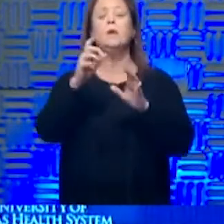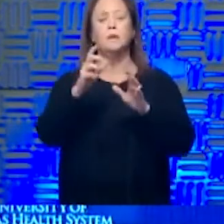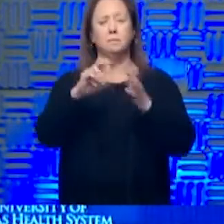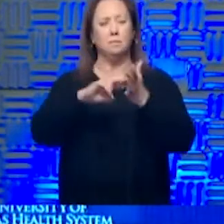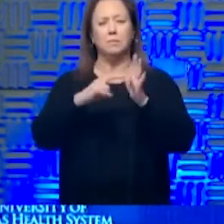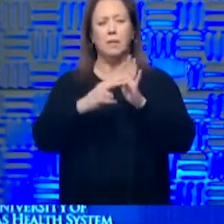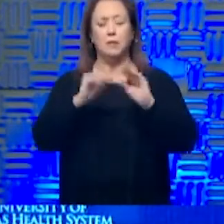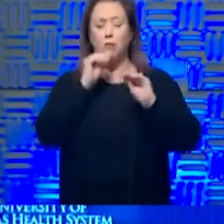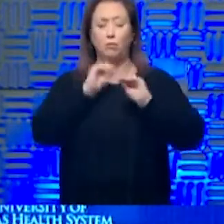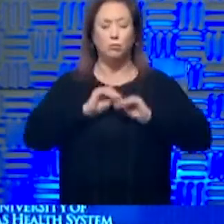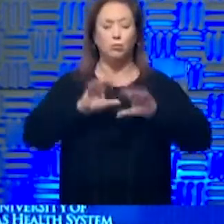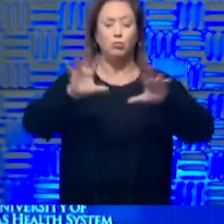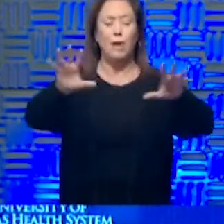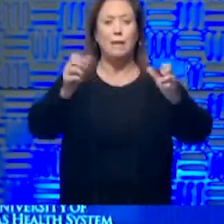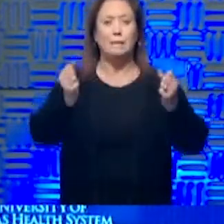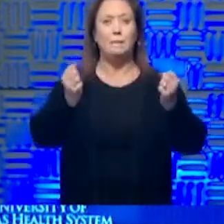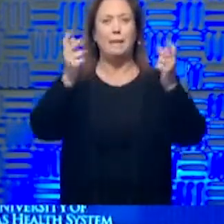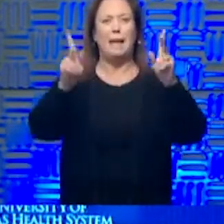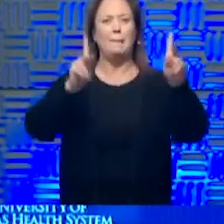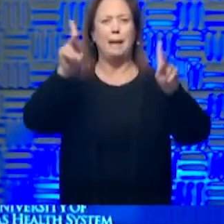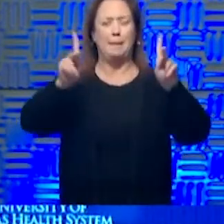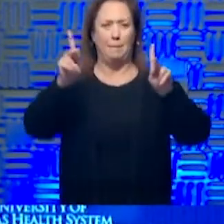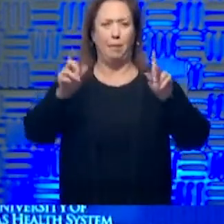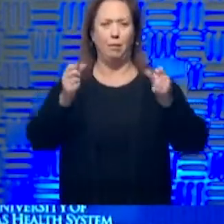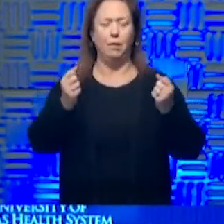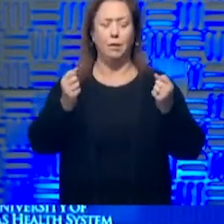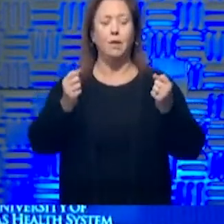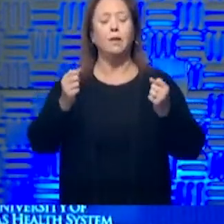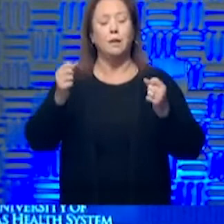it to when you do that. And that's why we